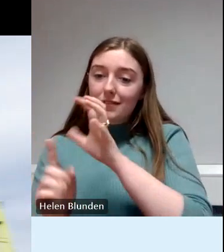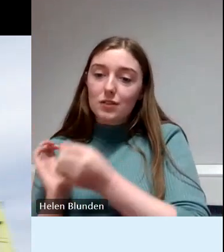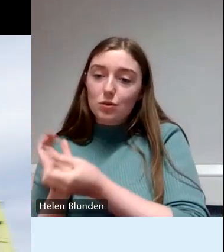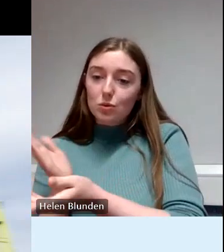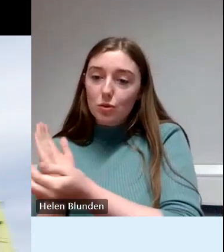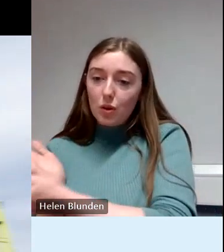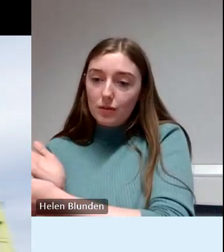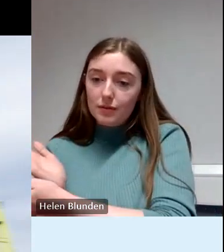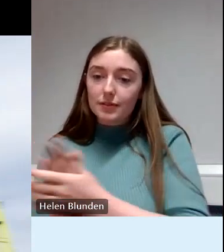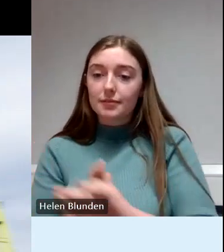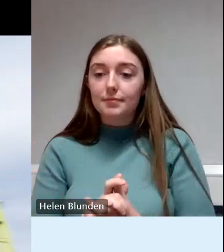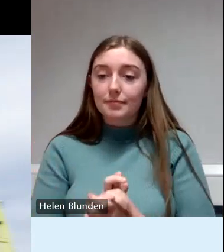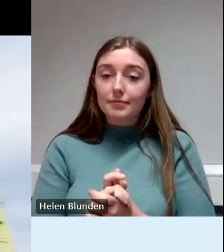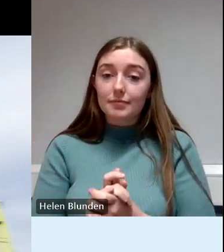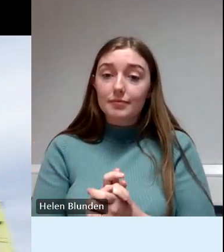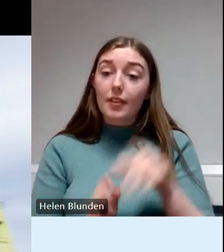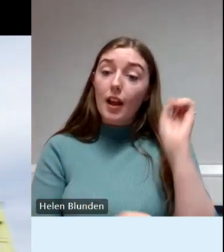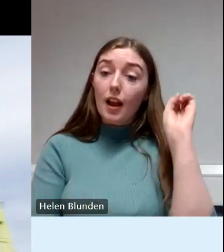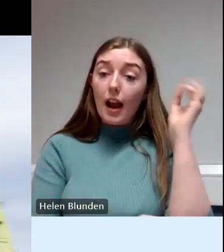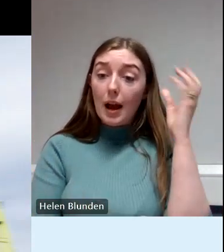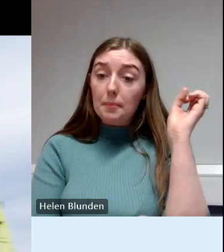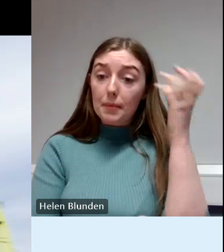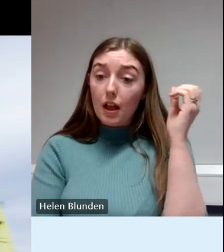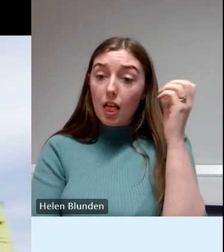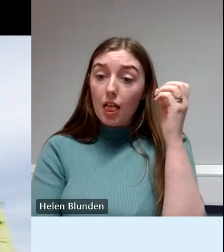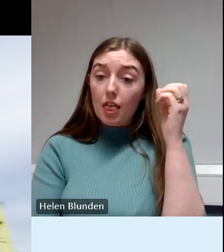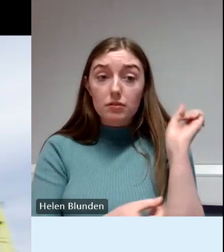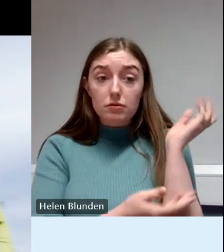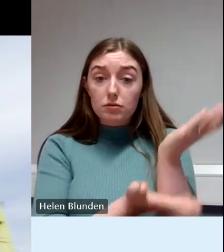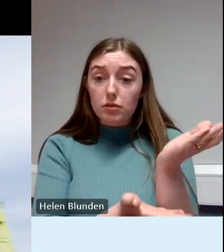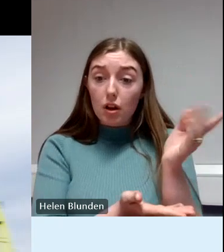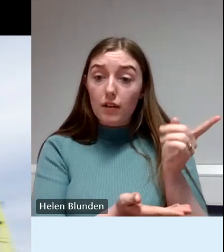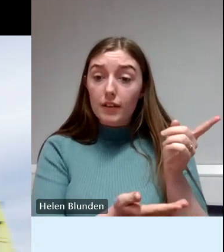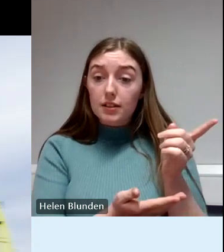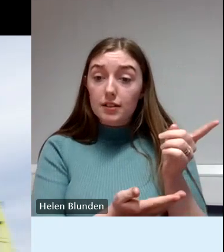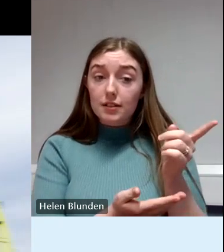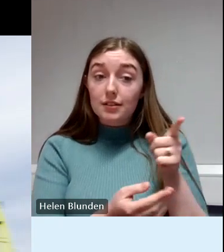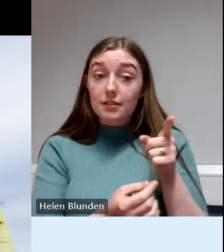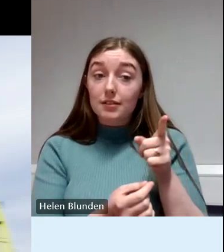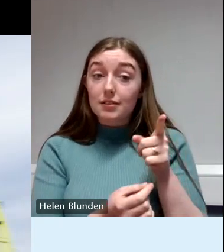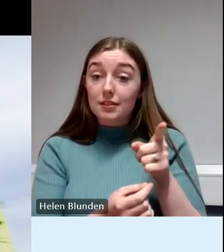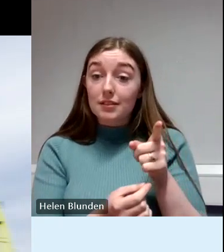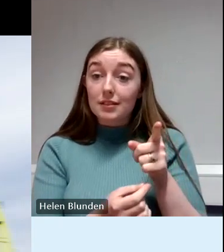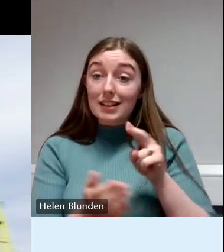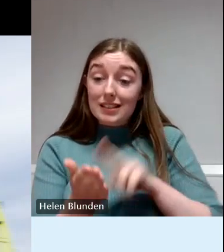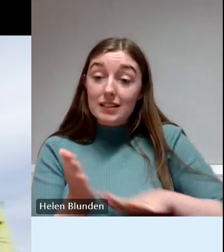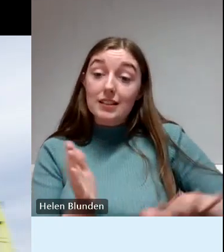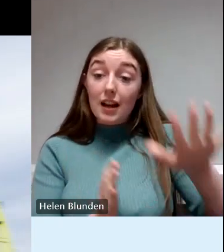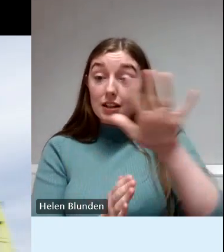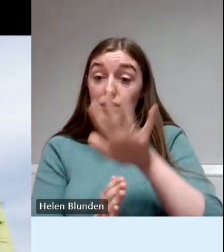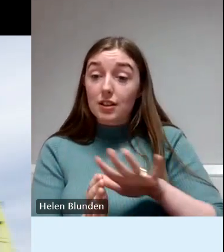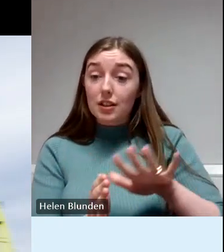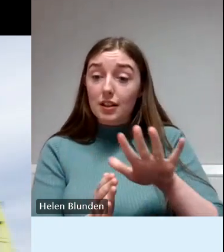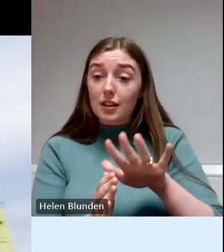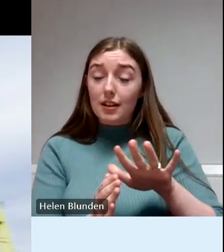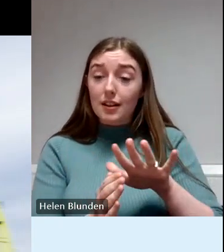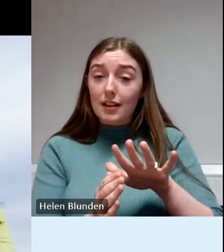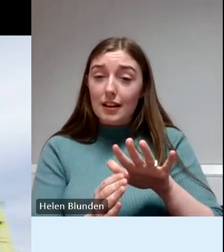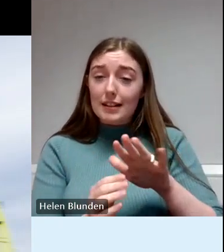Working with our ambulance service colleagues, one of the nationally there are real drives